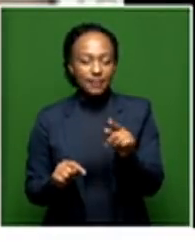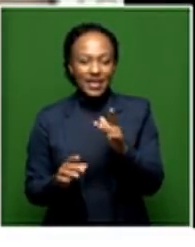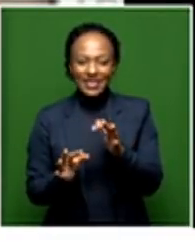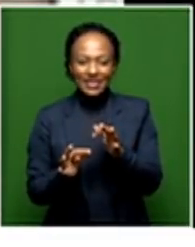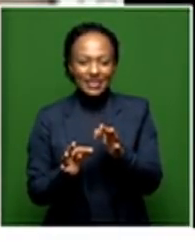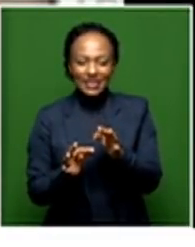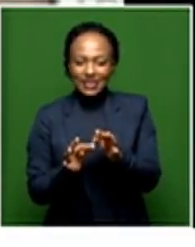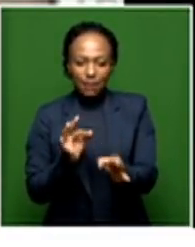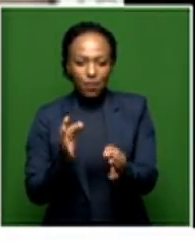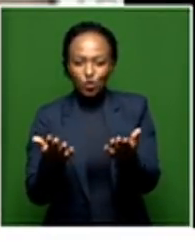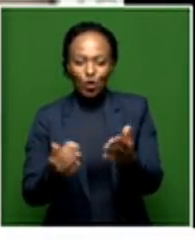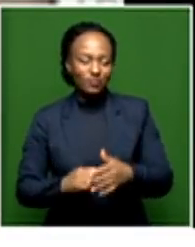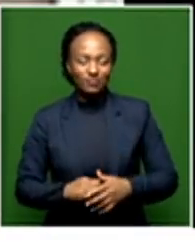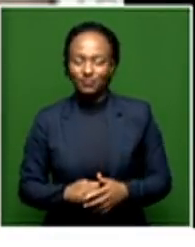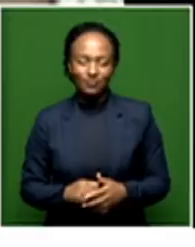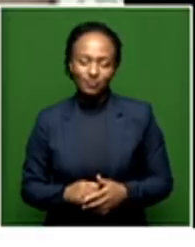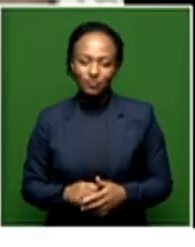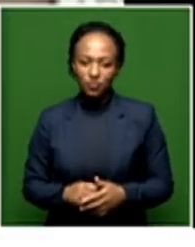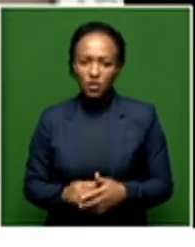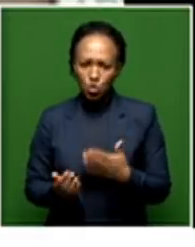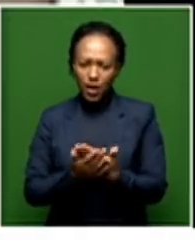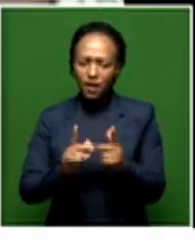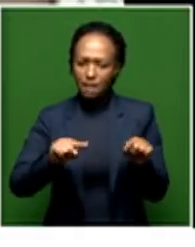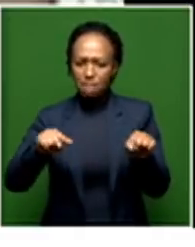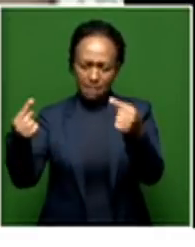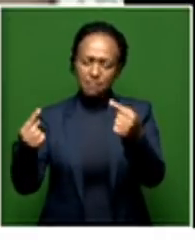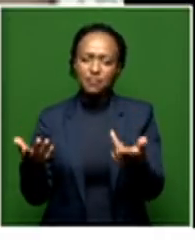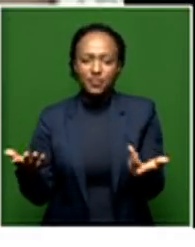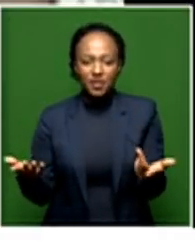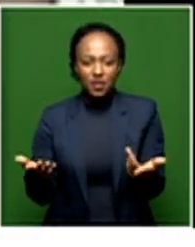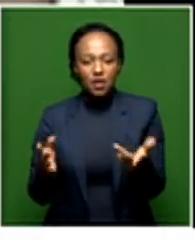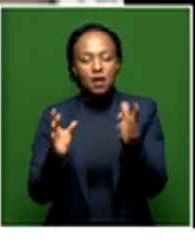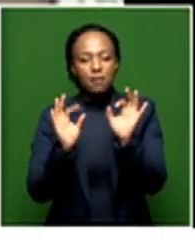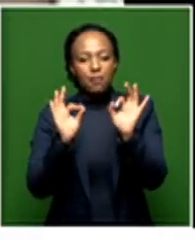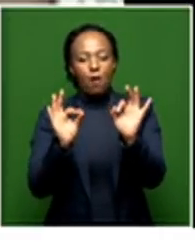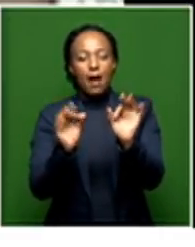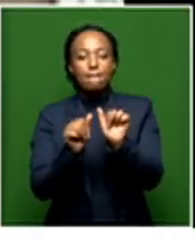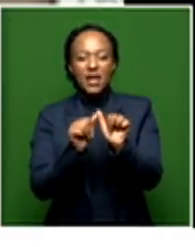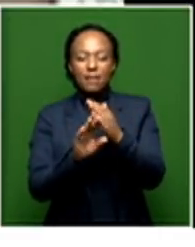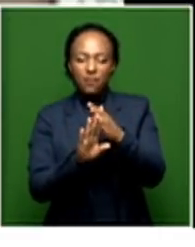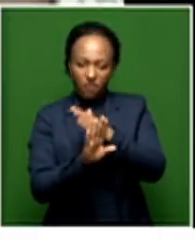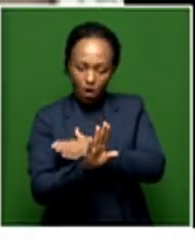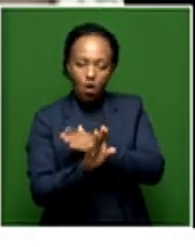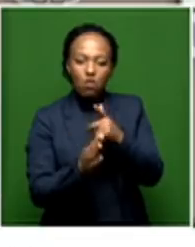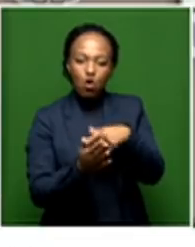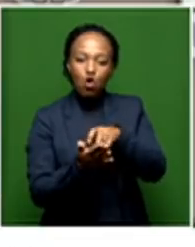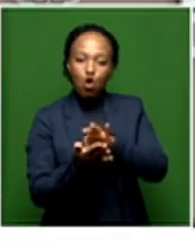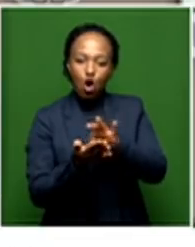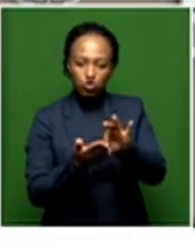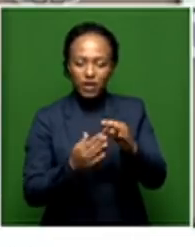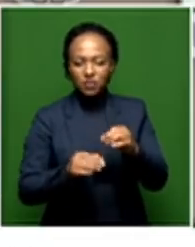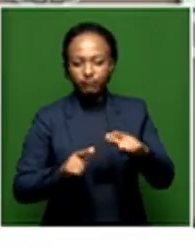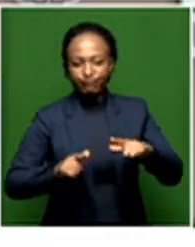simple as I'm saying, because it can be challenged. So the proper way is to have it before. So, Zama,